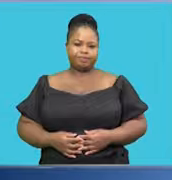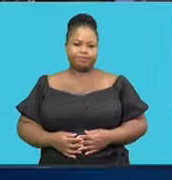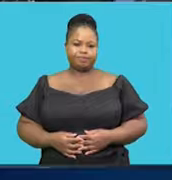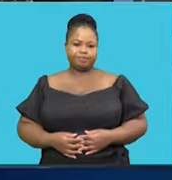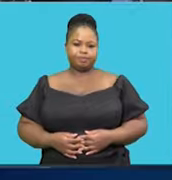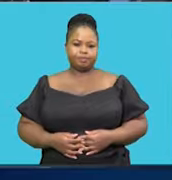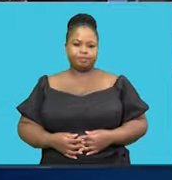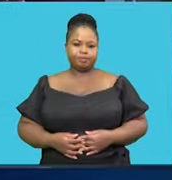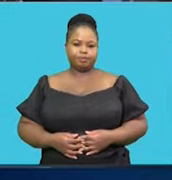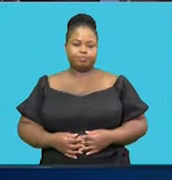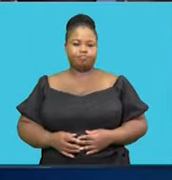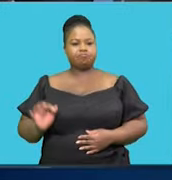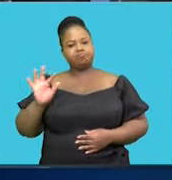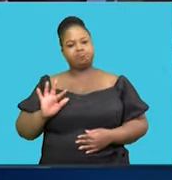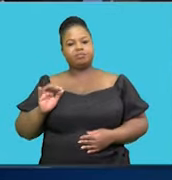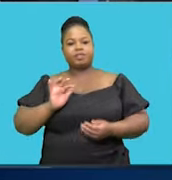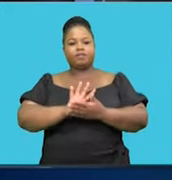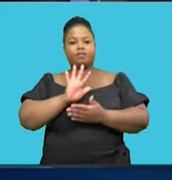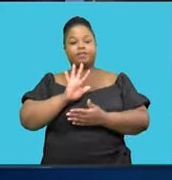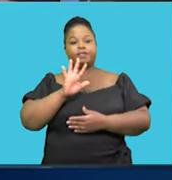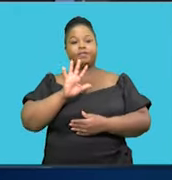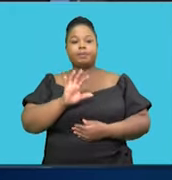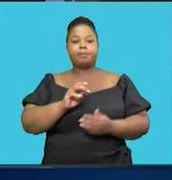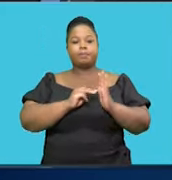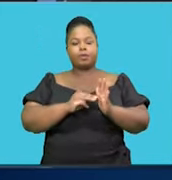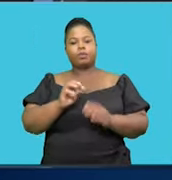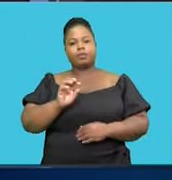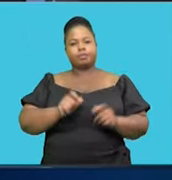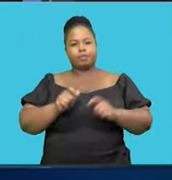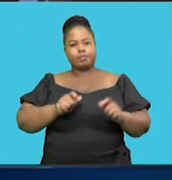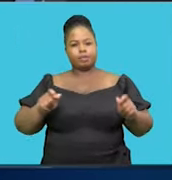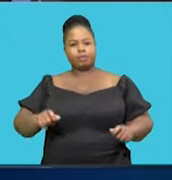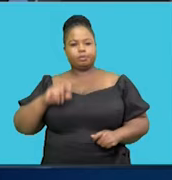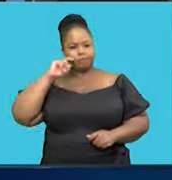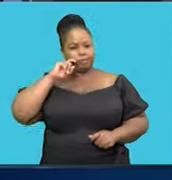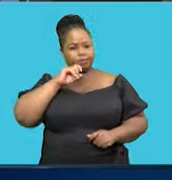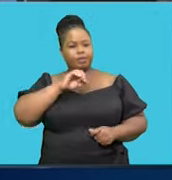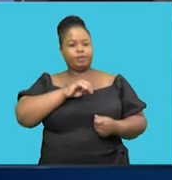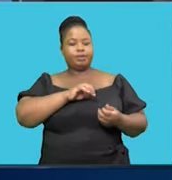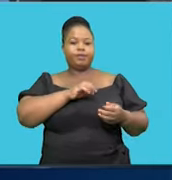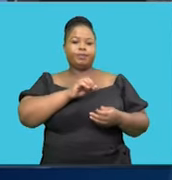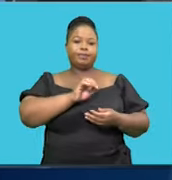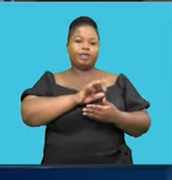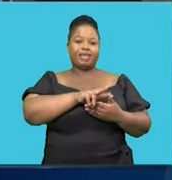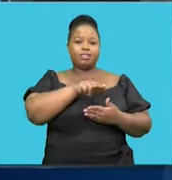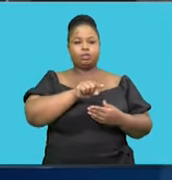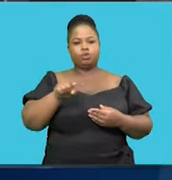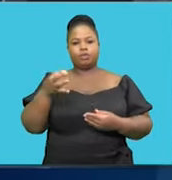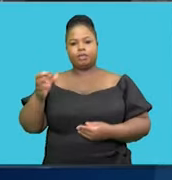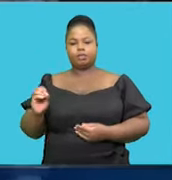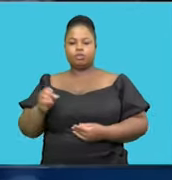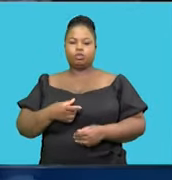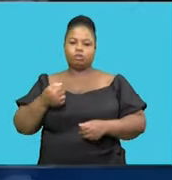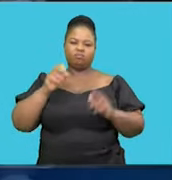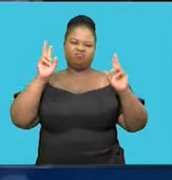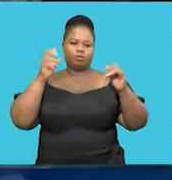7 15 million people between the ages of 18 and 30, the so-called bonfrees will make up one of the main